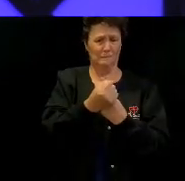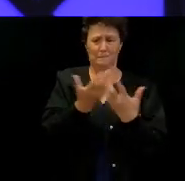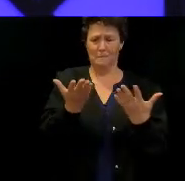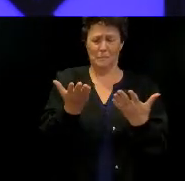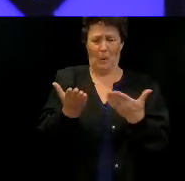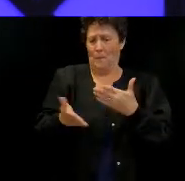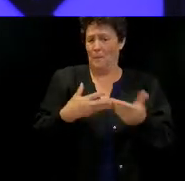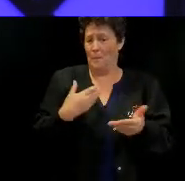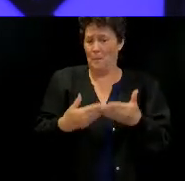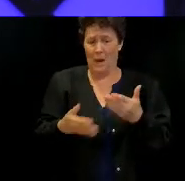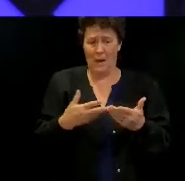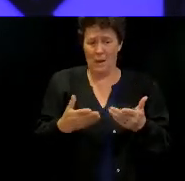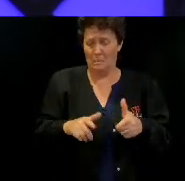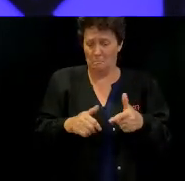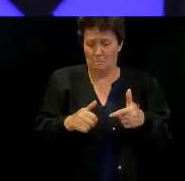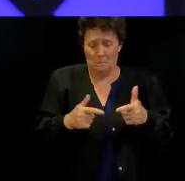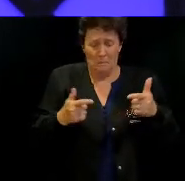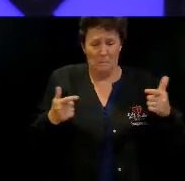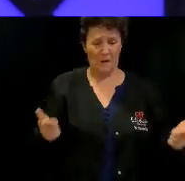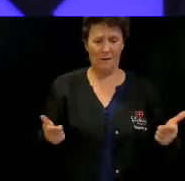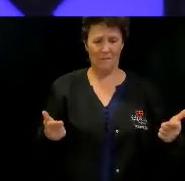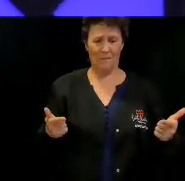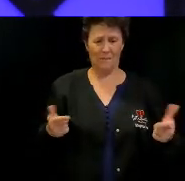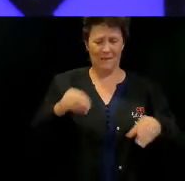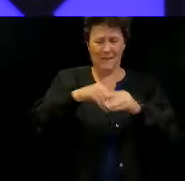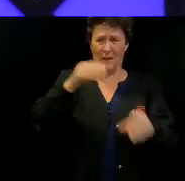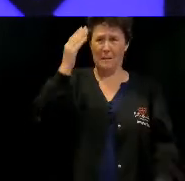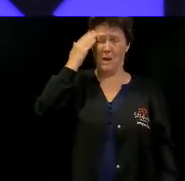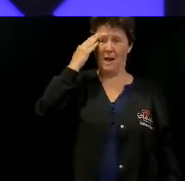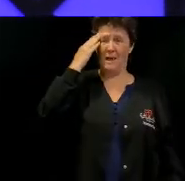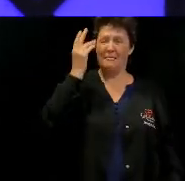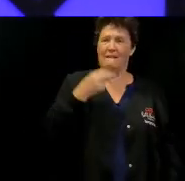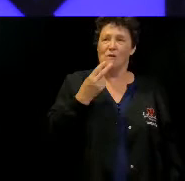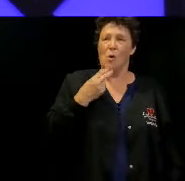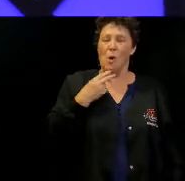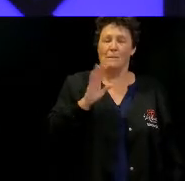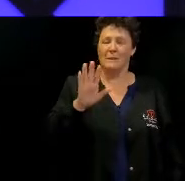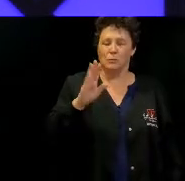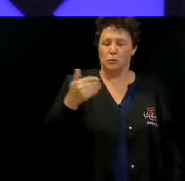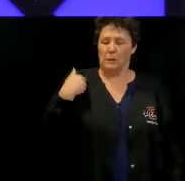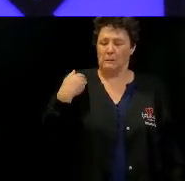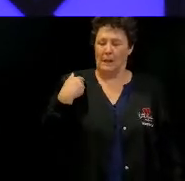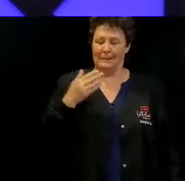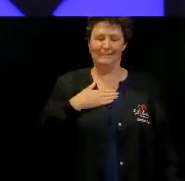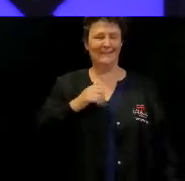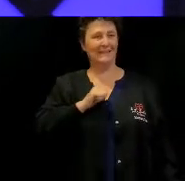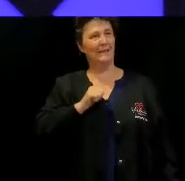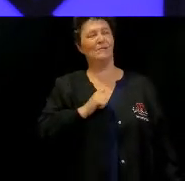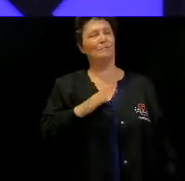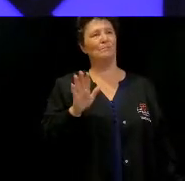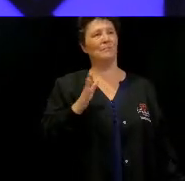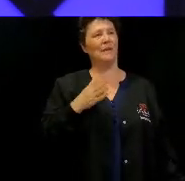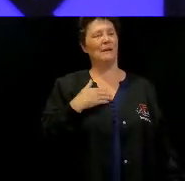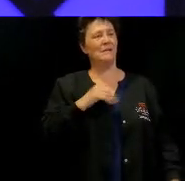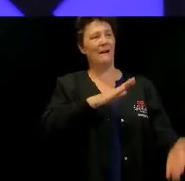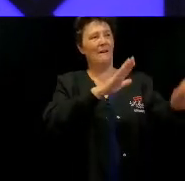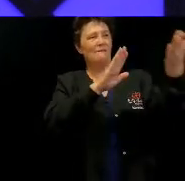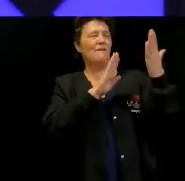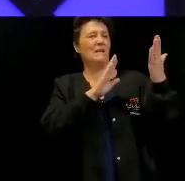now, just inside of your mind, a voice. You got to remind. I got to remind ourselves. I'm facing